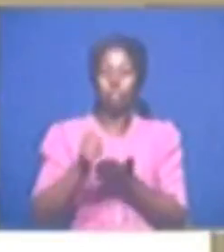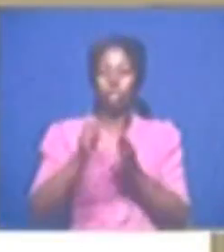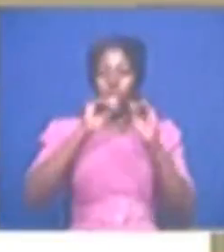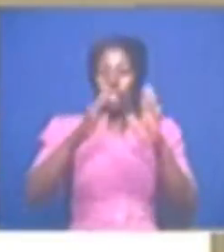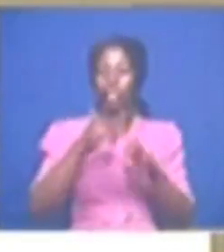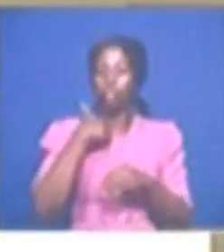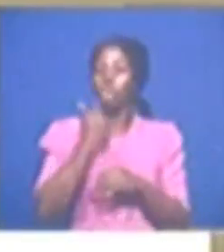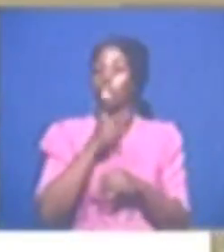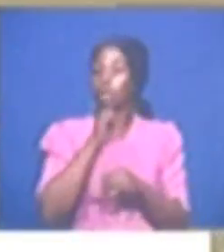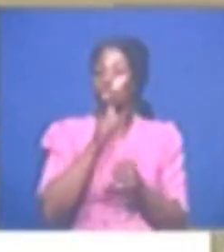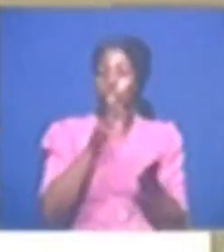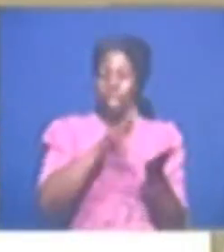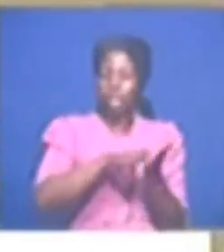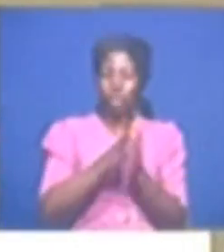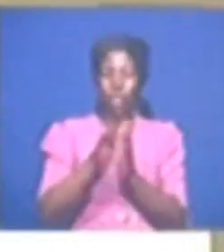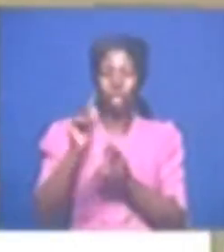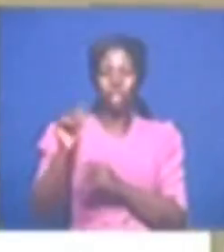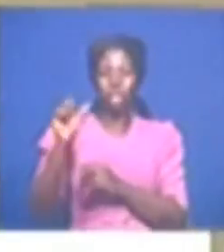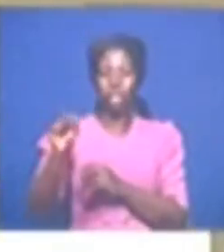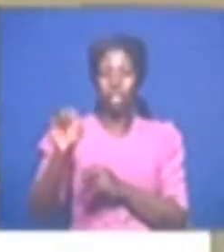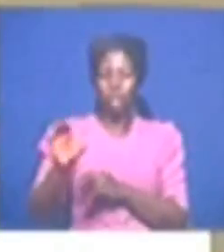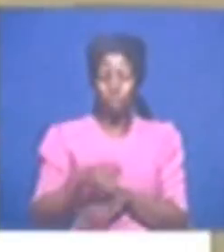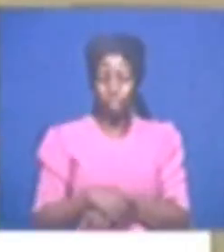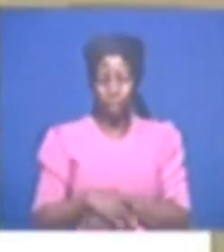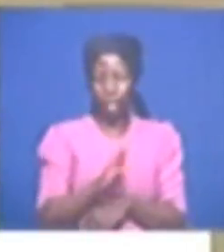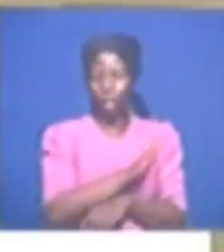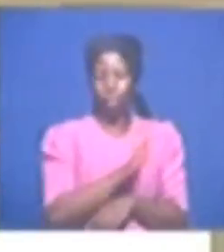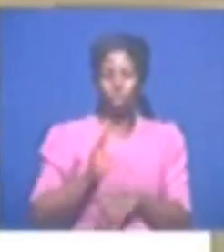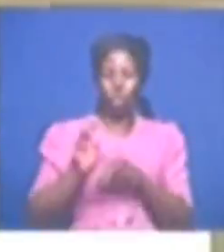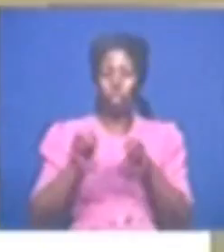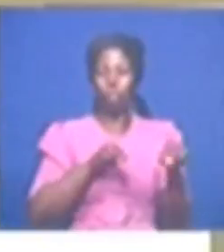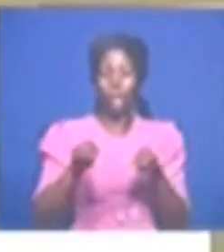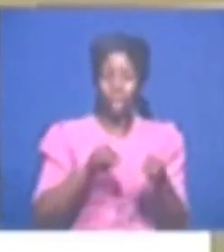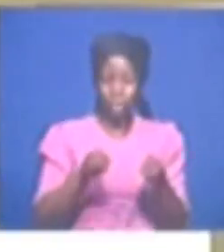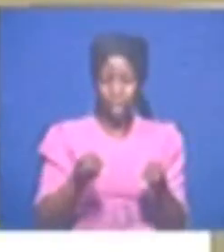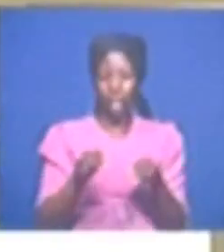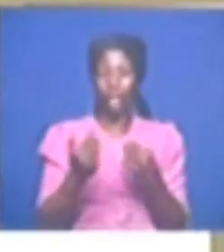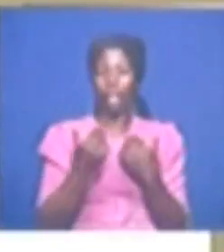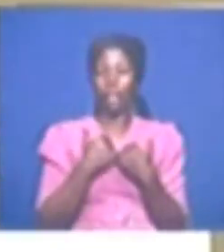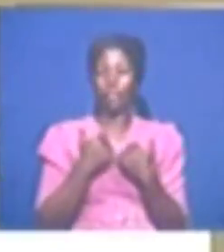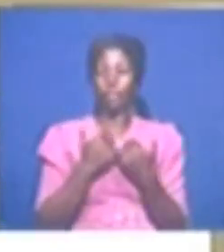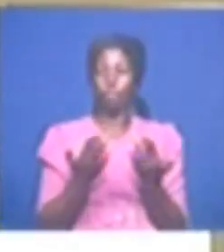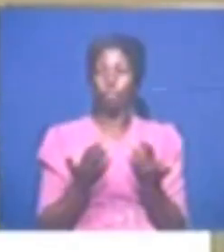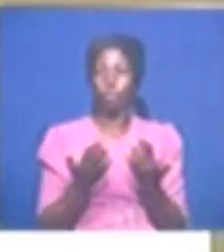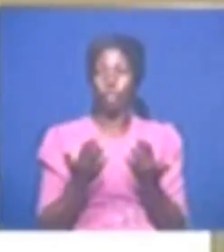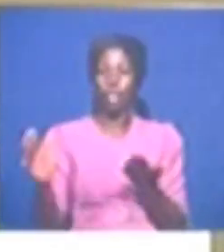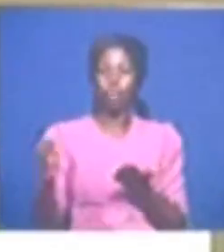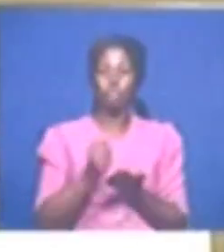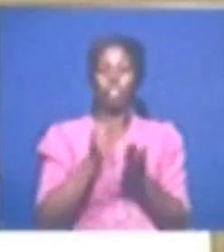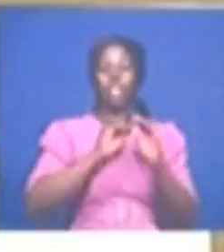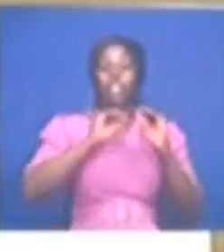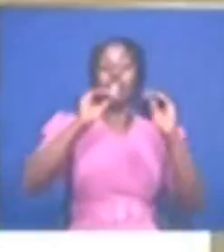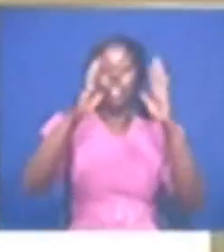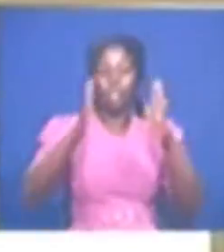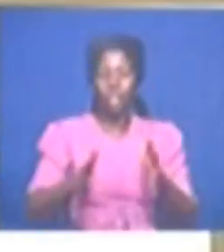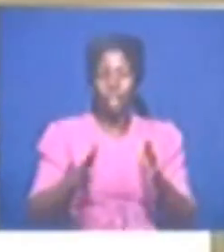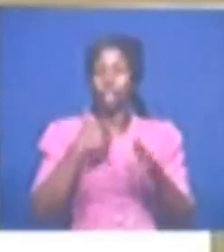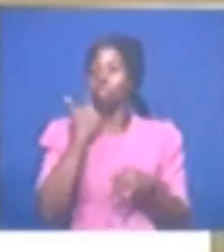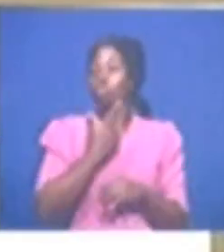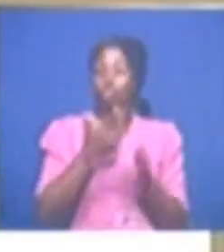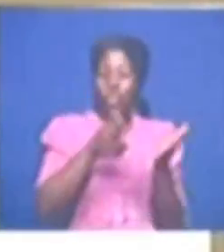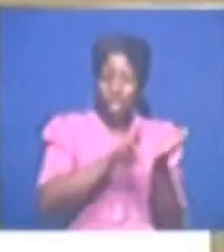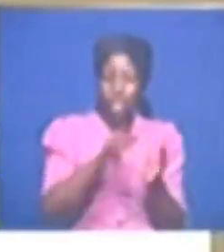that the boards of management or governance have recruited teachers that are not